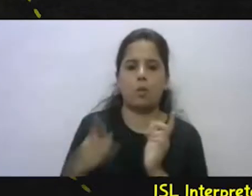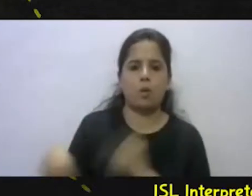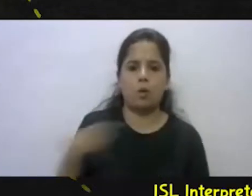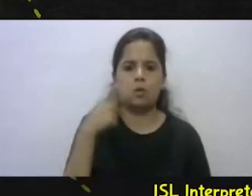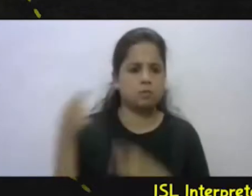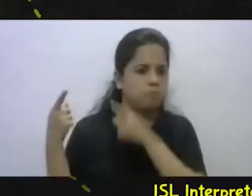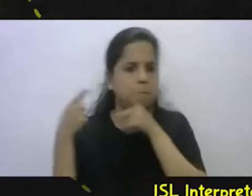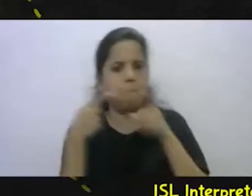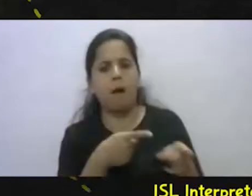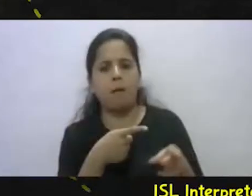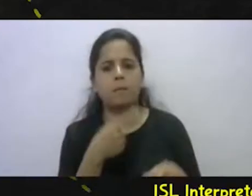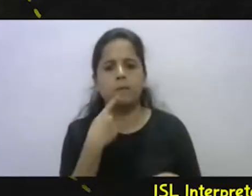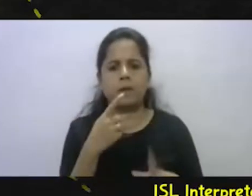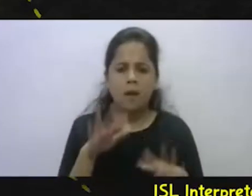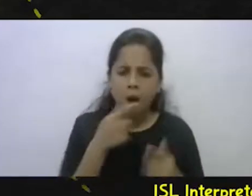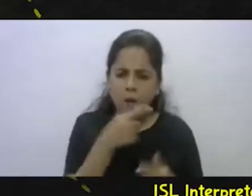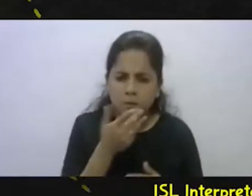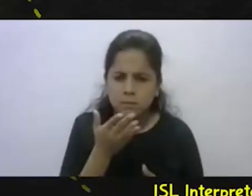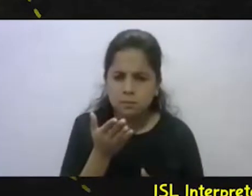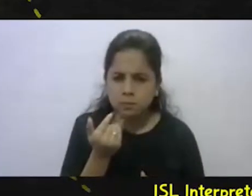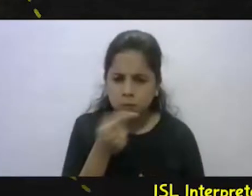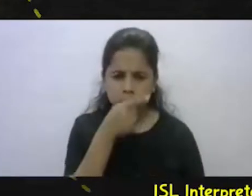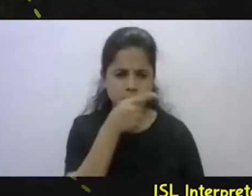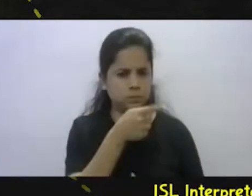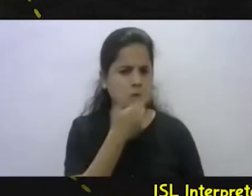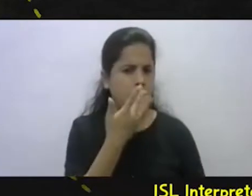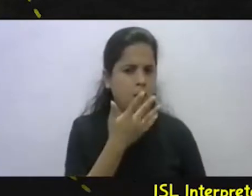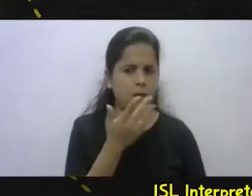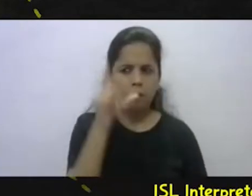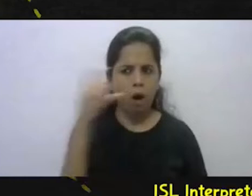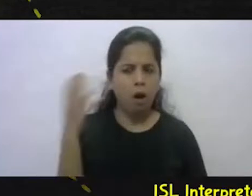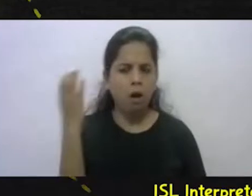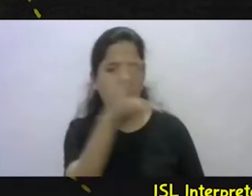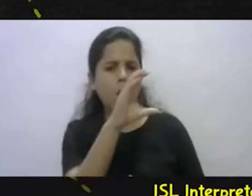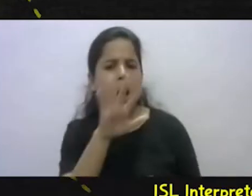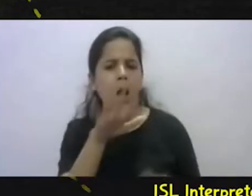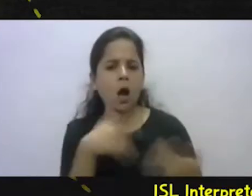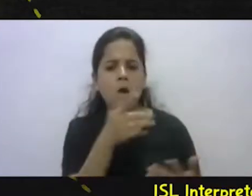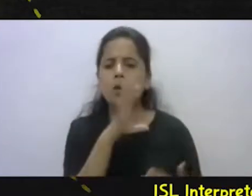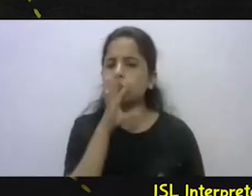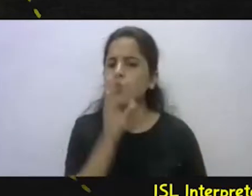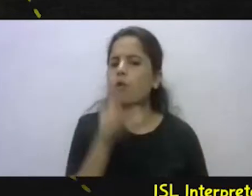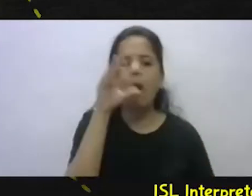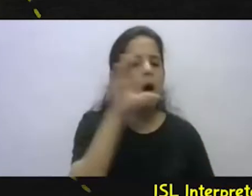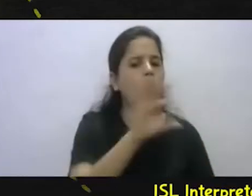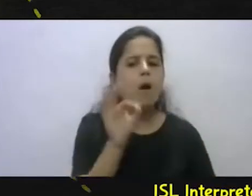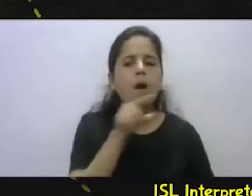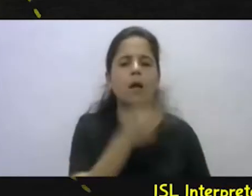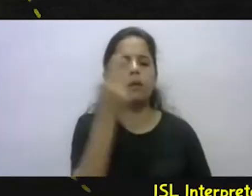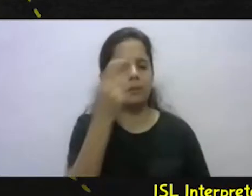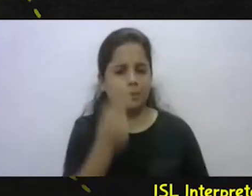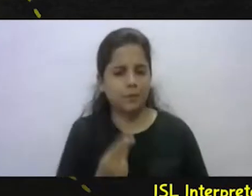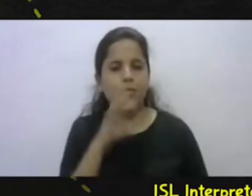how can you put someone's photograph, and these were like not original photographs, these are sketched